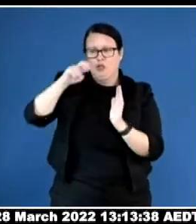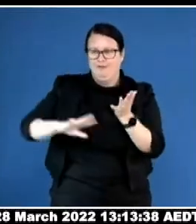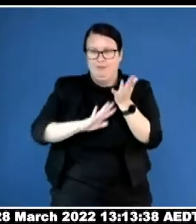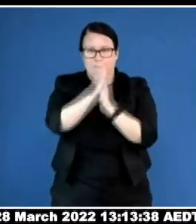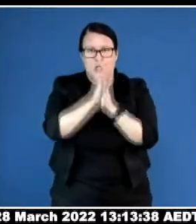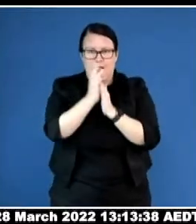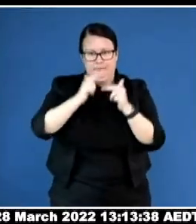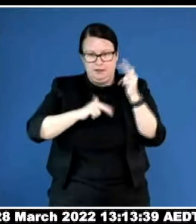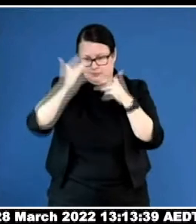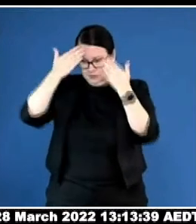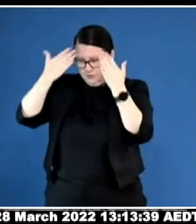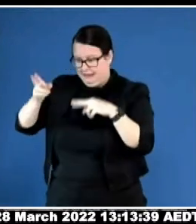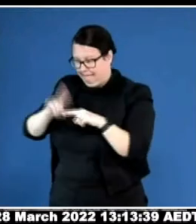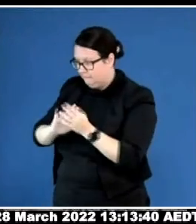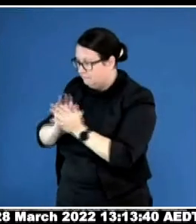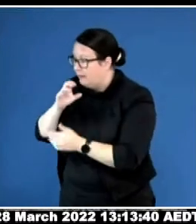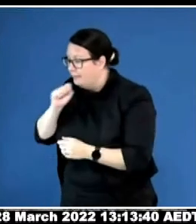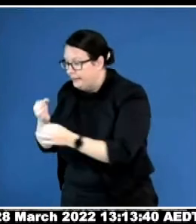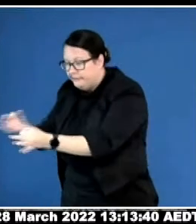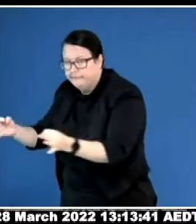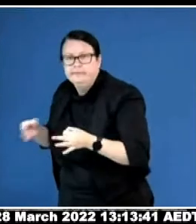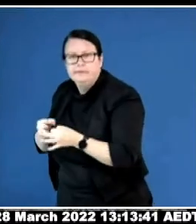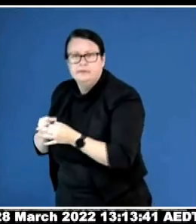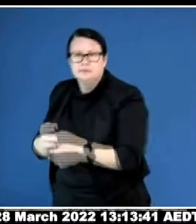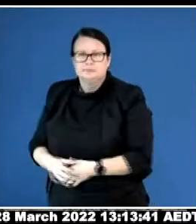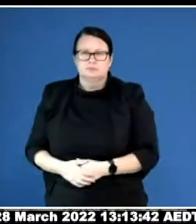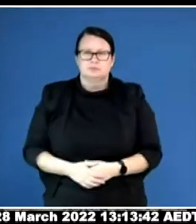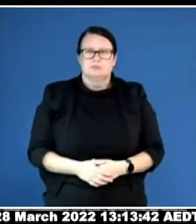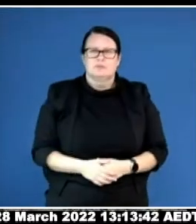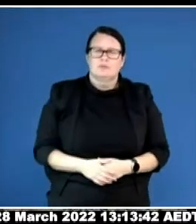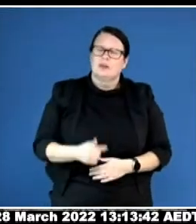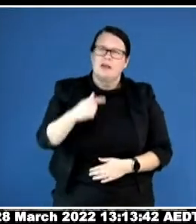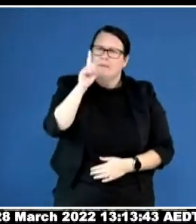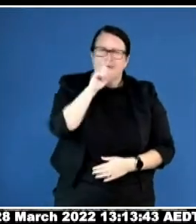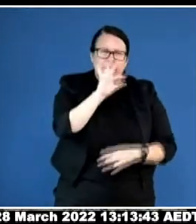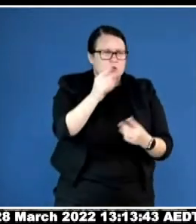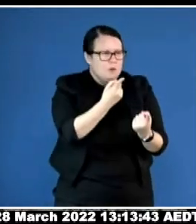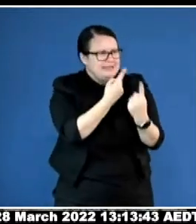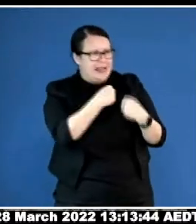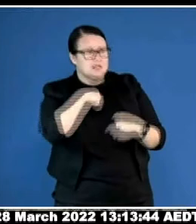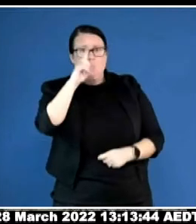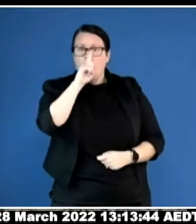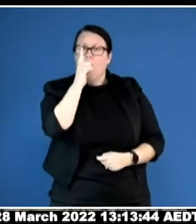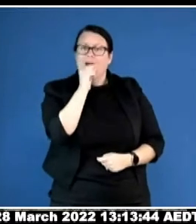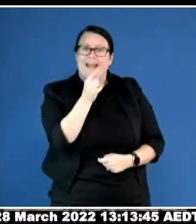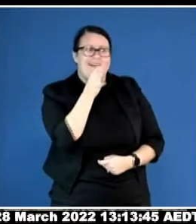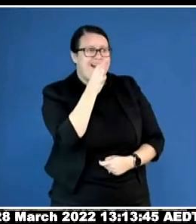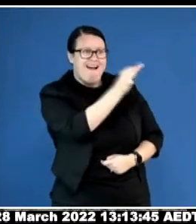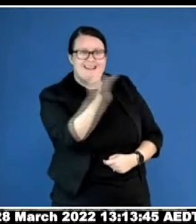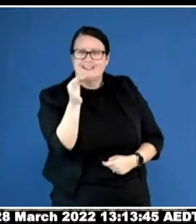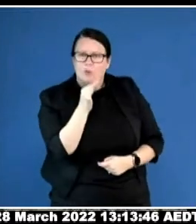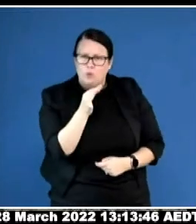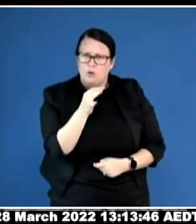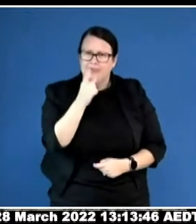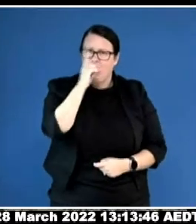be there to catch you, we're not given much in the way of education around what it is that we can ask for, that we're allowed to speak up. For a lot of us,